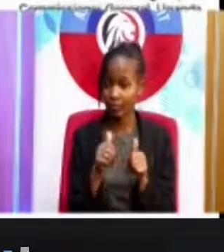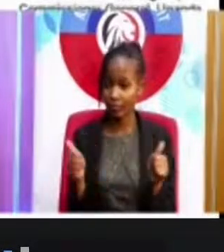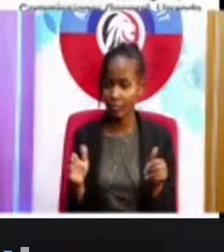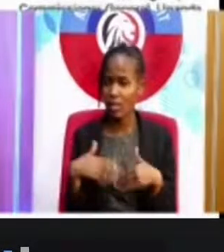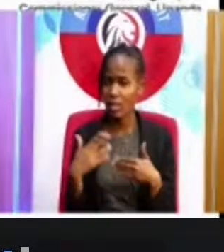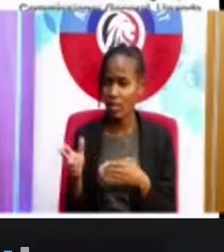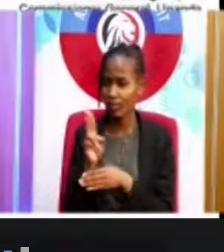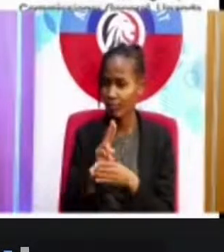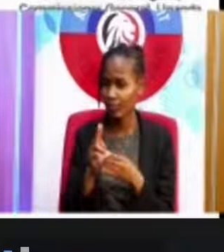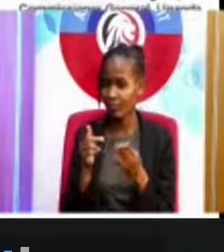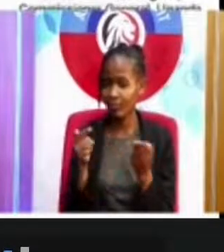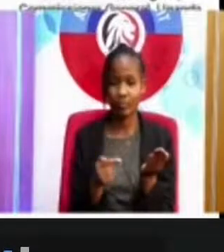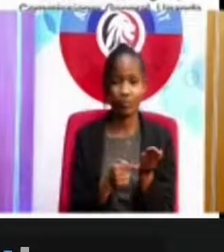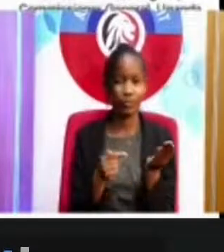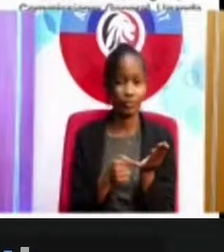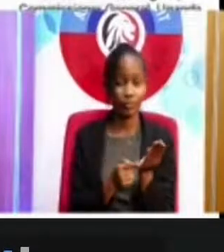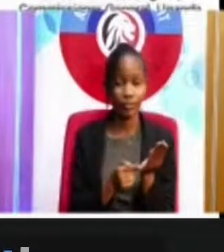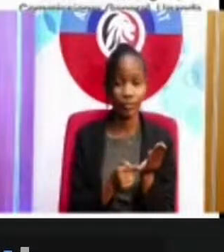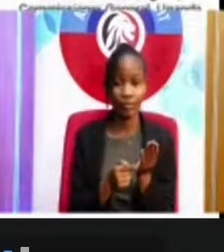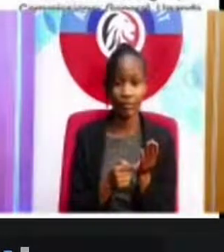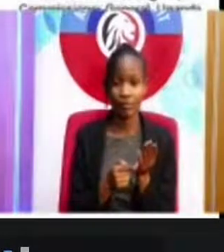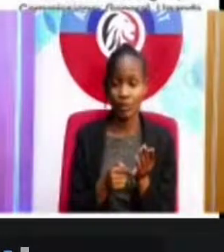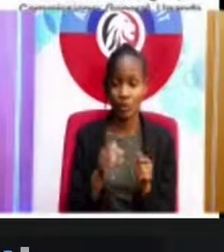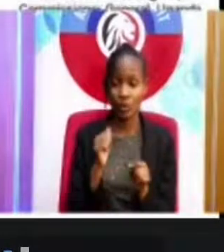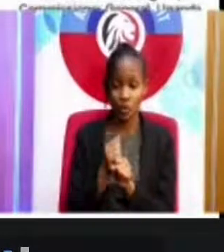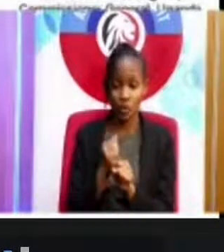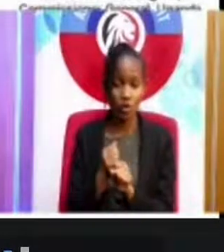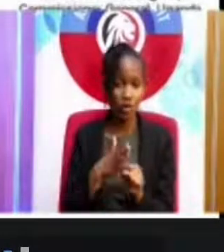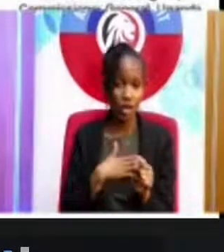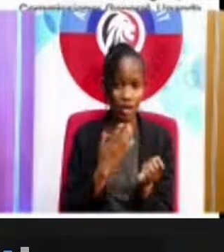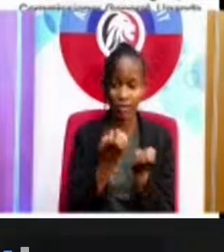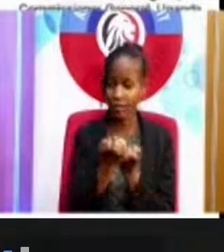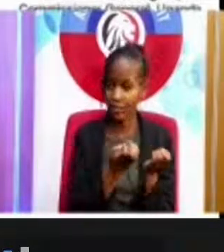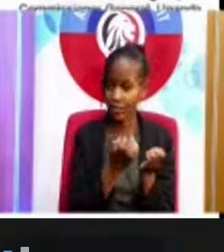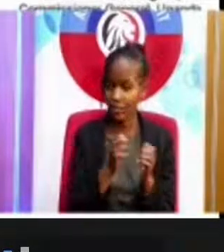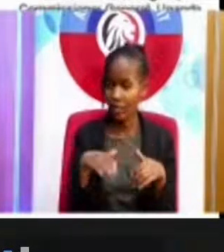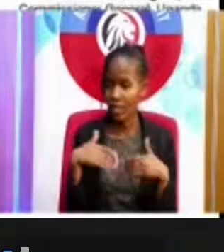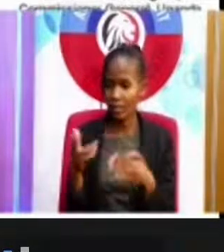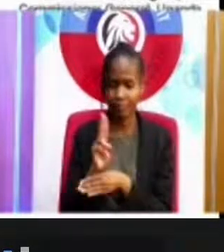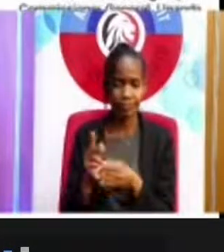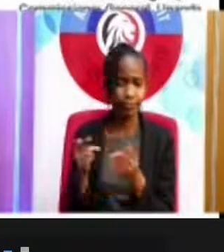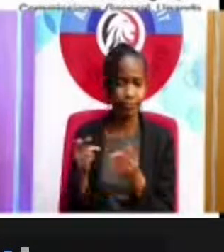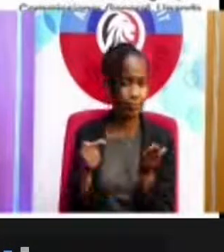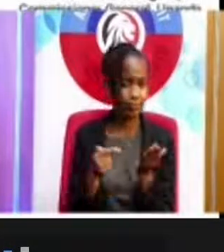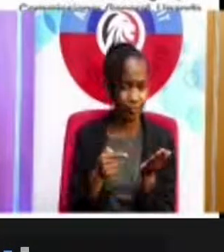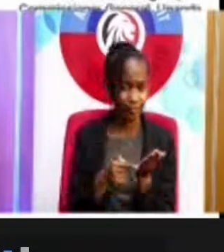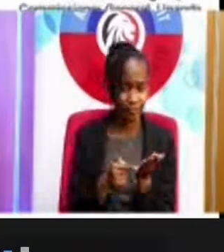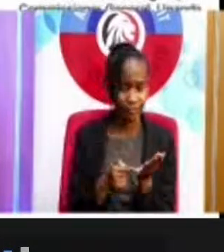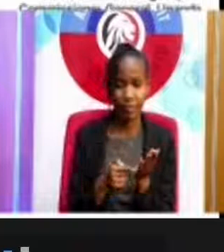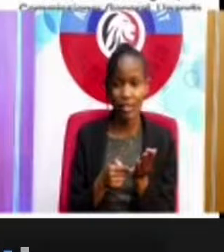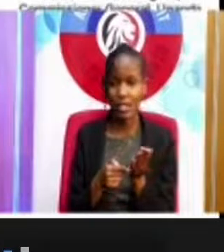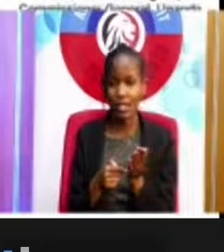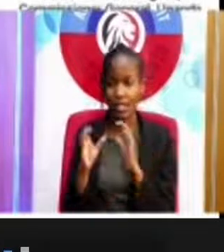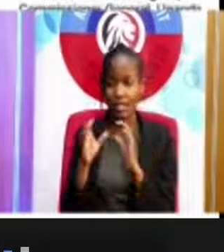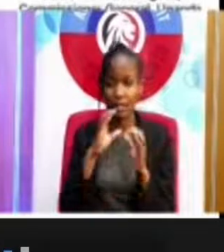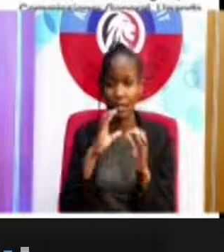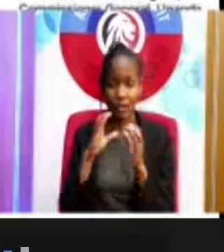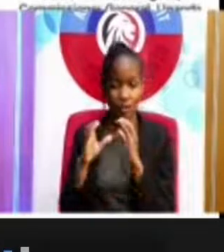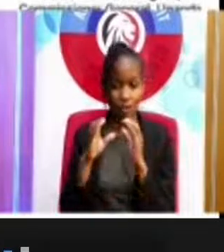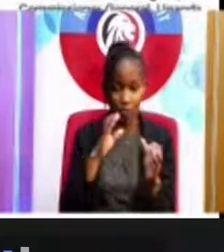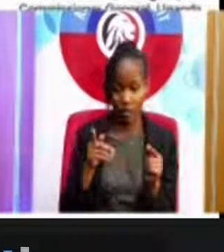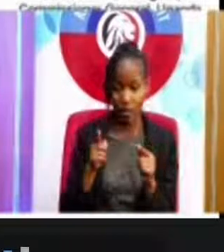technology to drive our business? How do we use technology to reach our customers? How do we